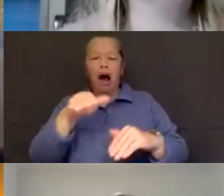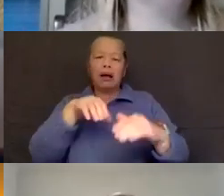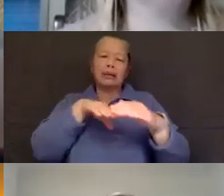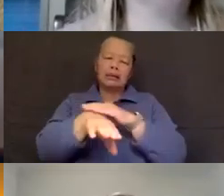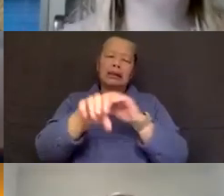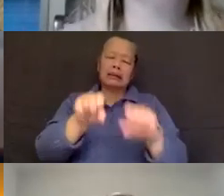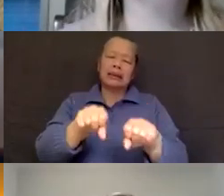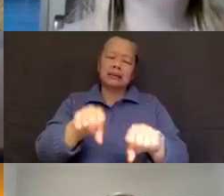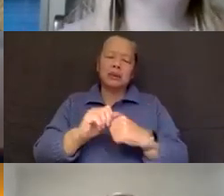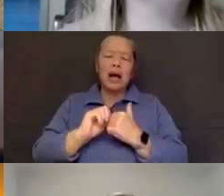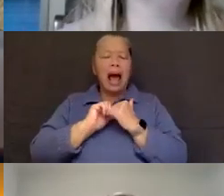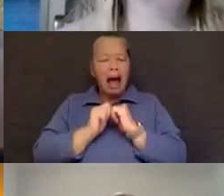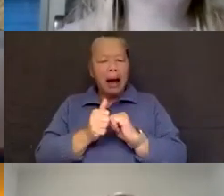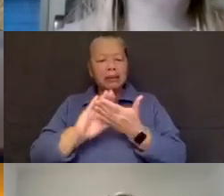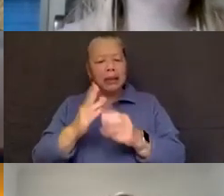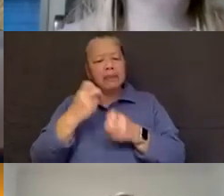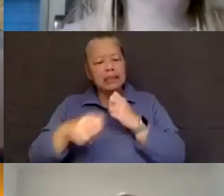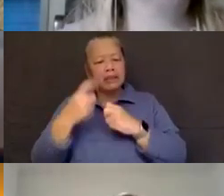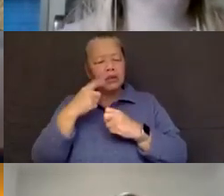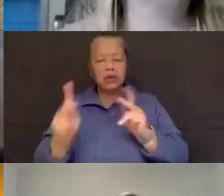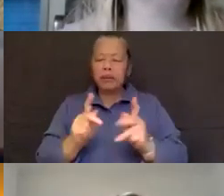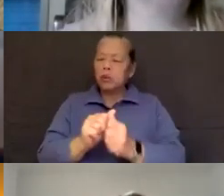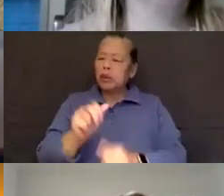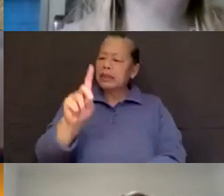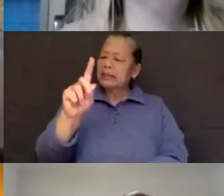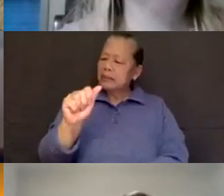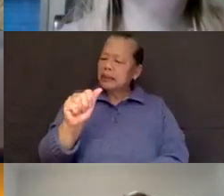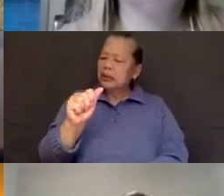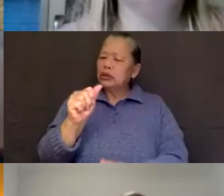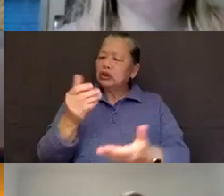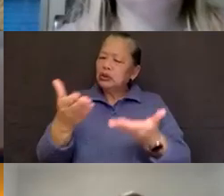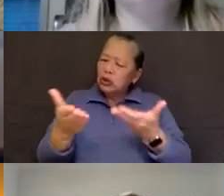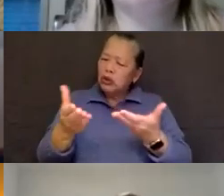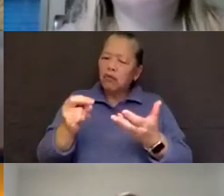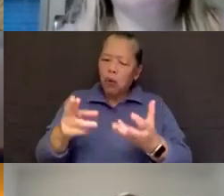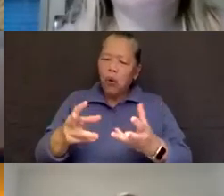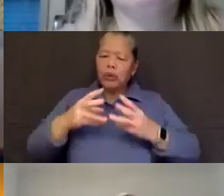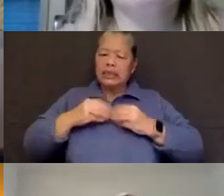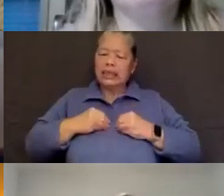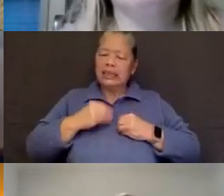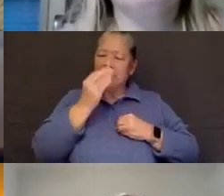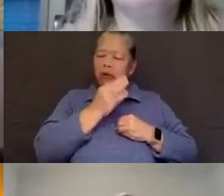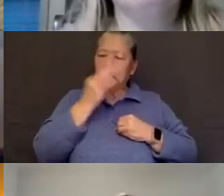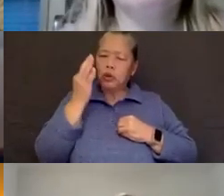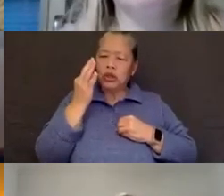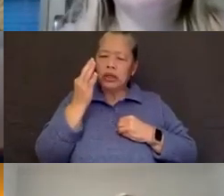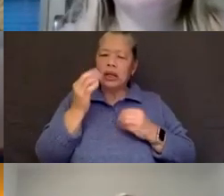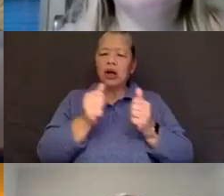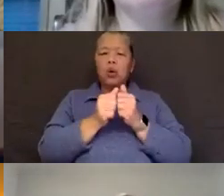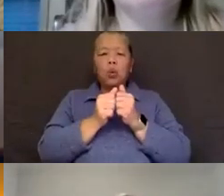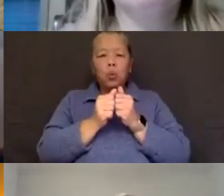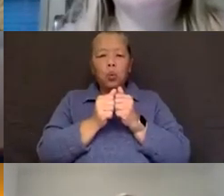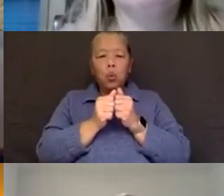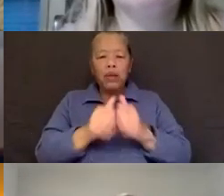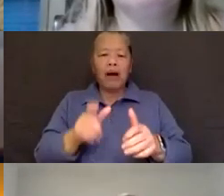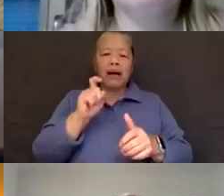How did it become so difficult for people with disabilities to serve or receive communion without moving the